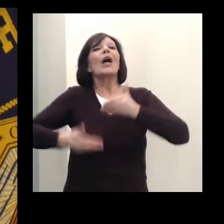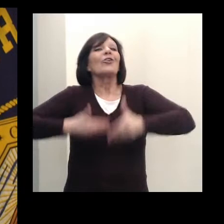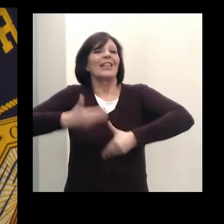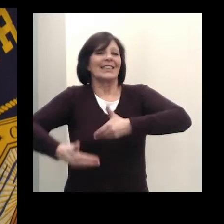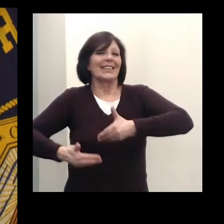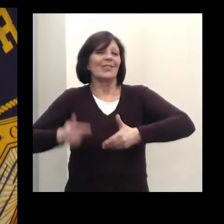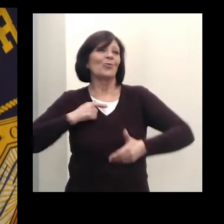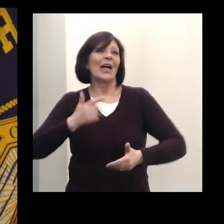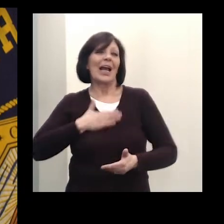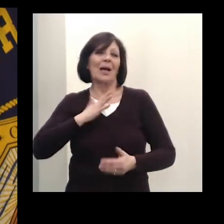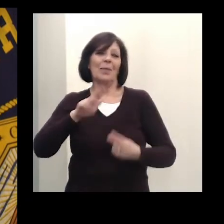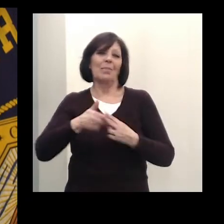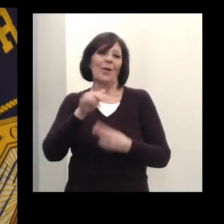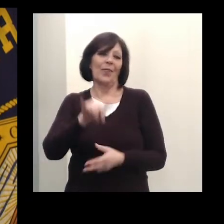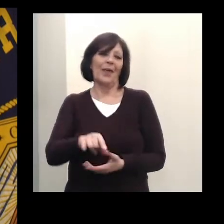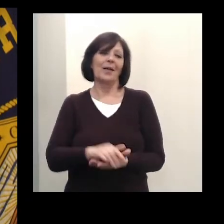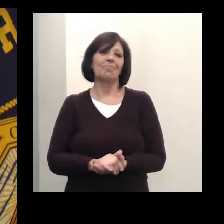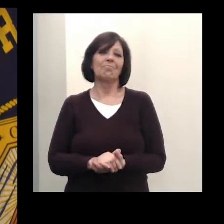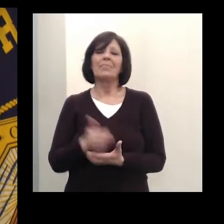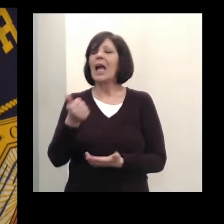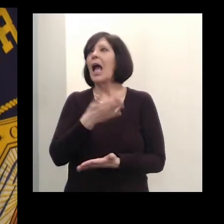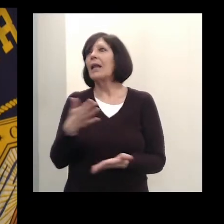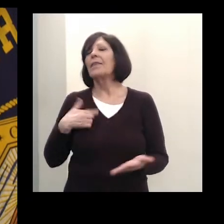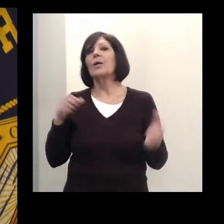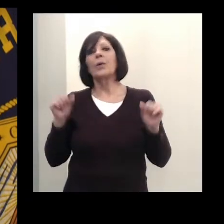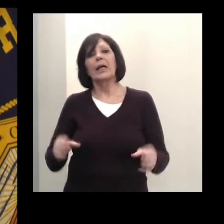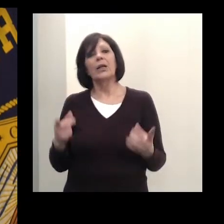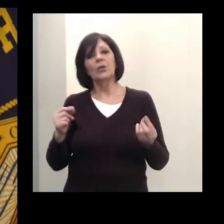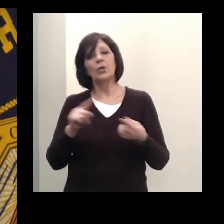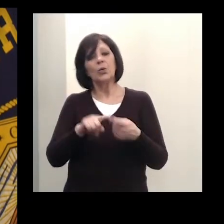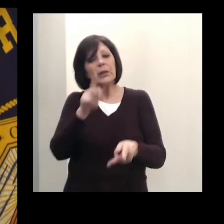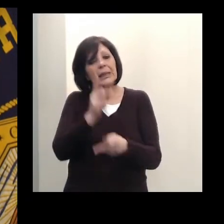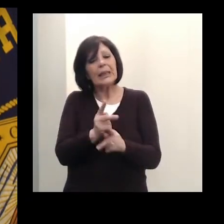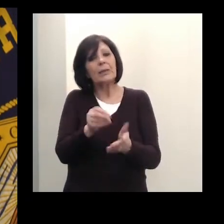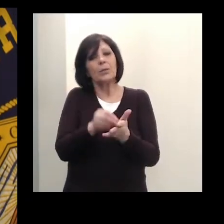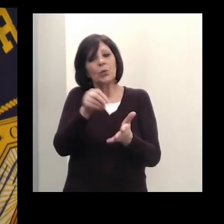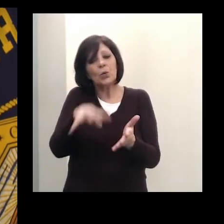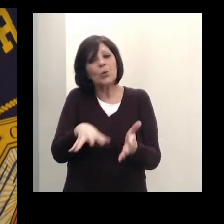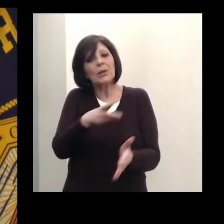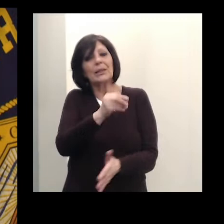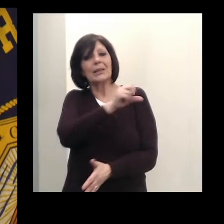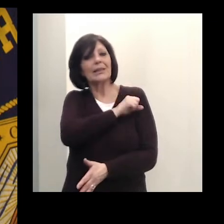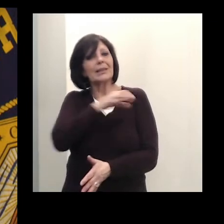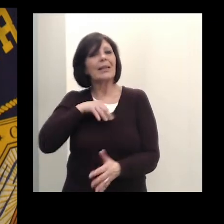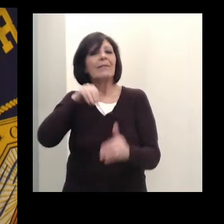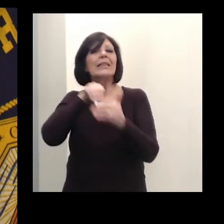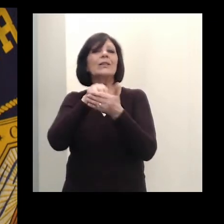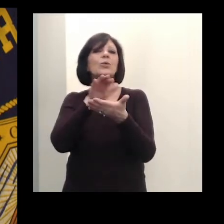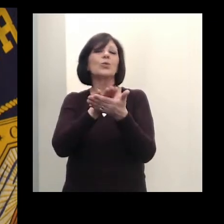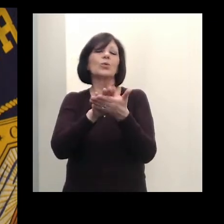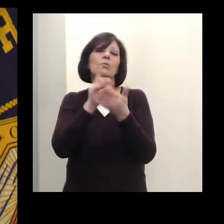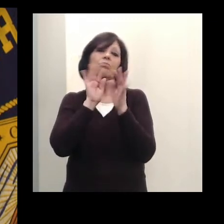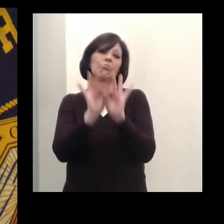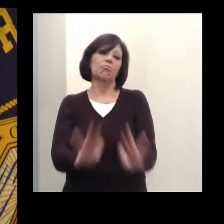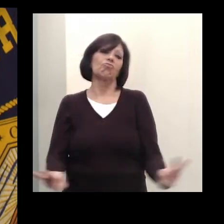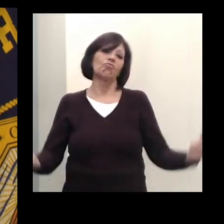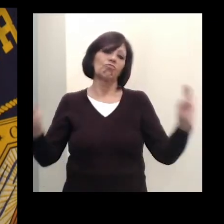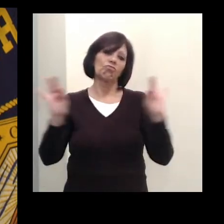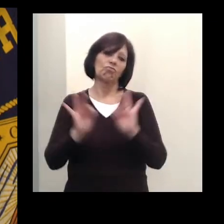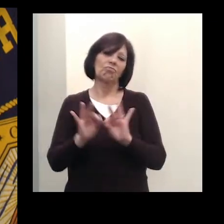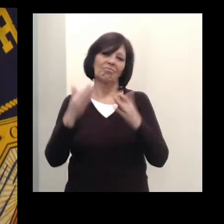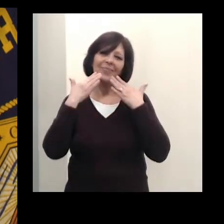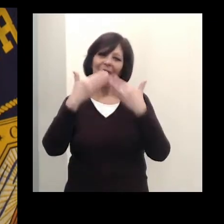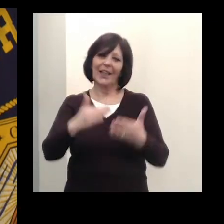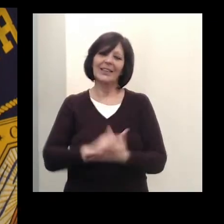happy about that. You know, anything that we can do to keep students and staff in schools is very, very important. Thanks.